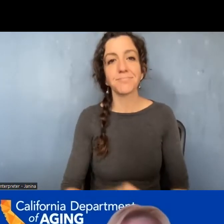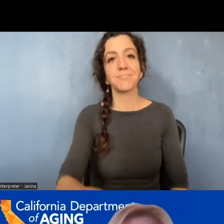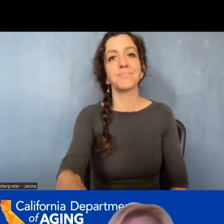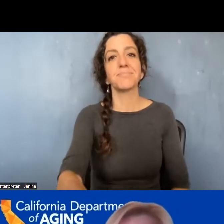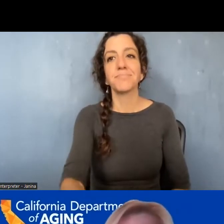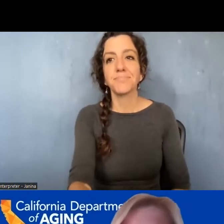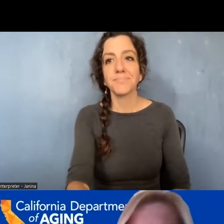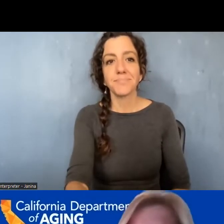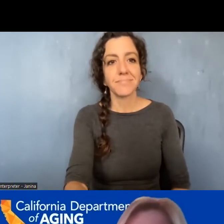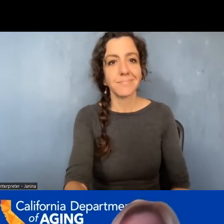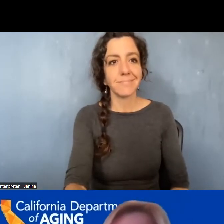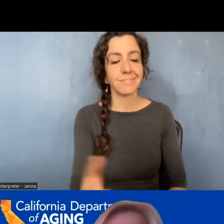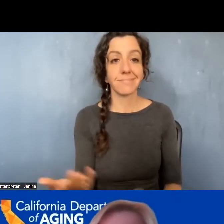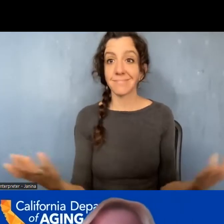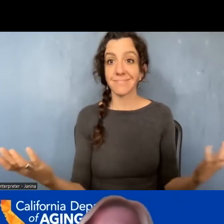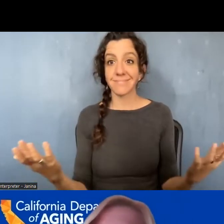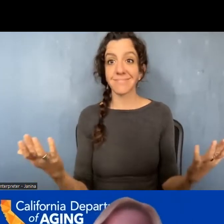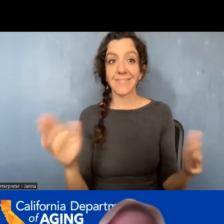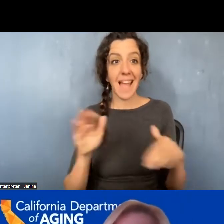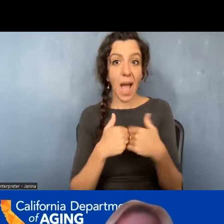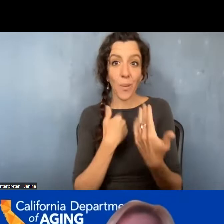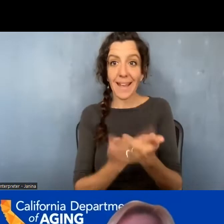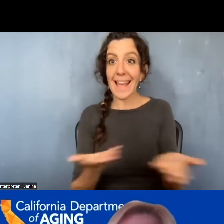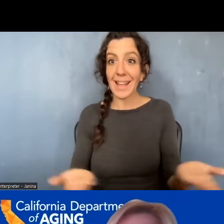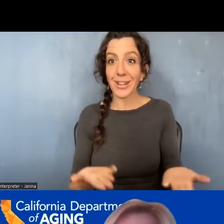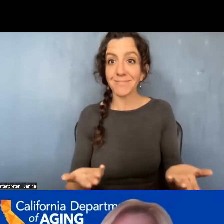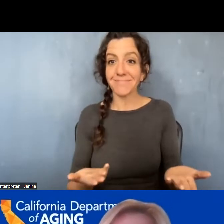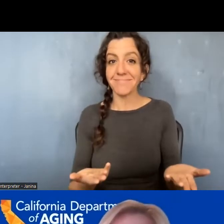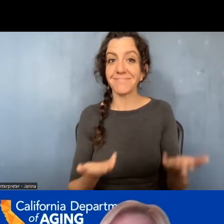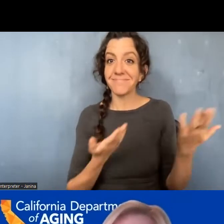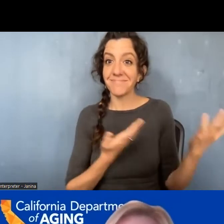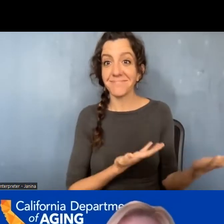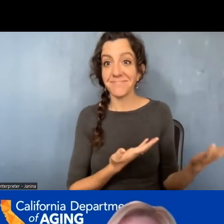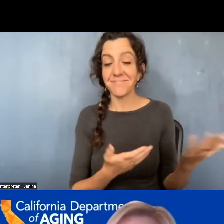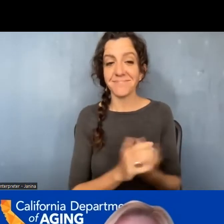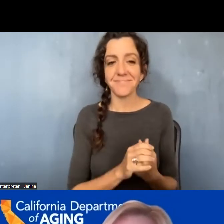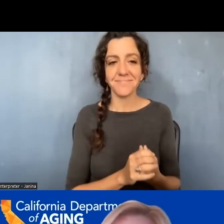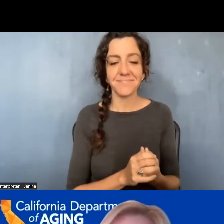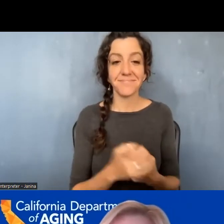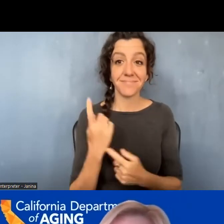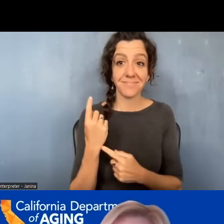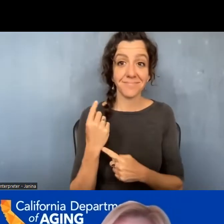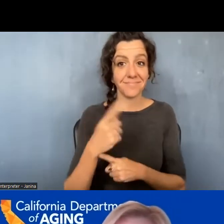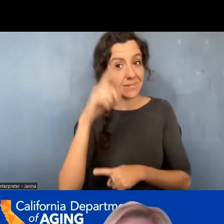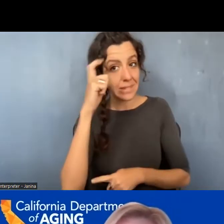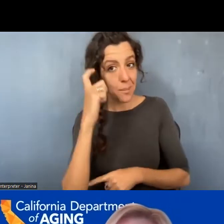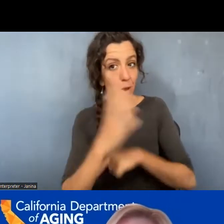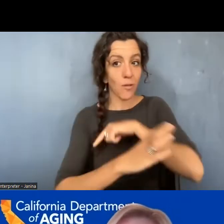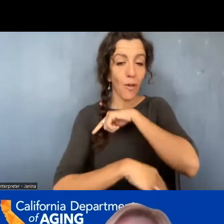And how we got here. The summer and fall hubs and spokes town halls and